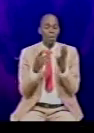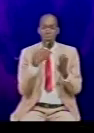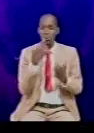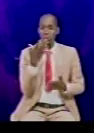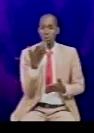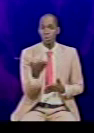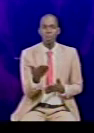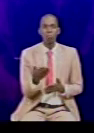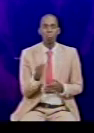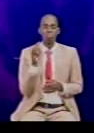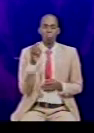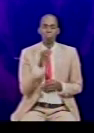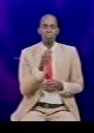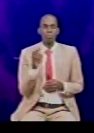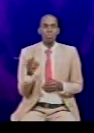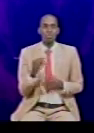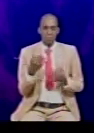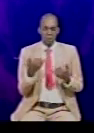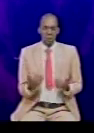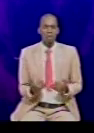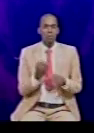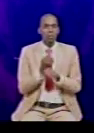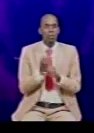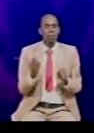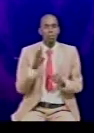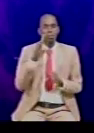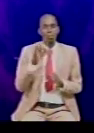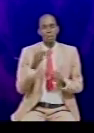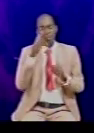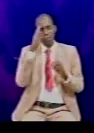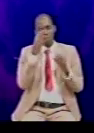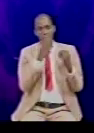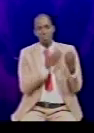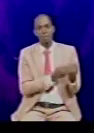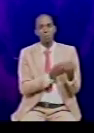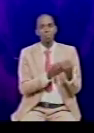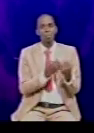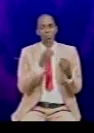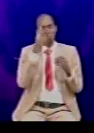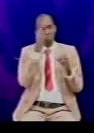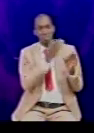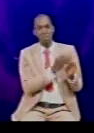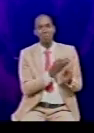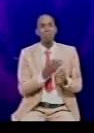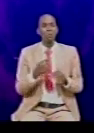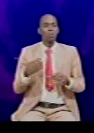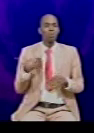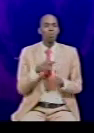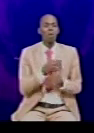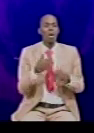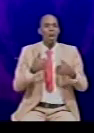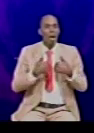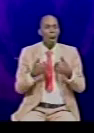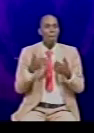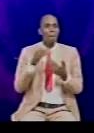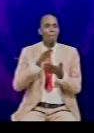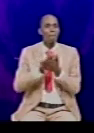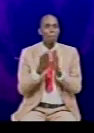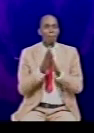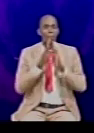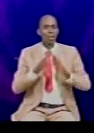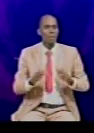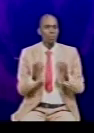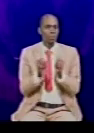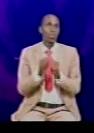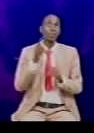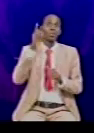that therefore being justified by faith, we have peace with God through our Lord Jesus